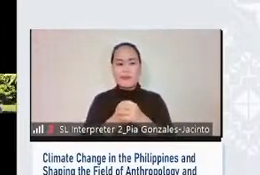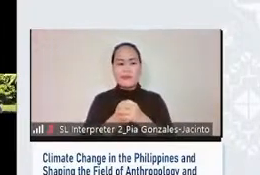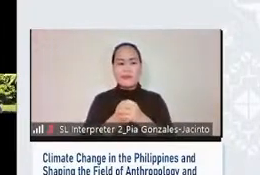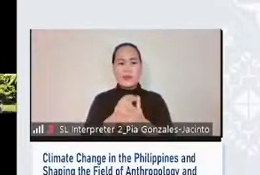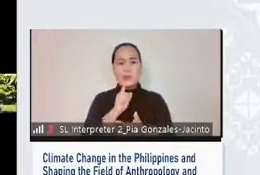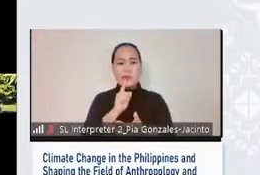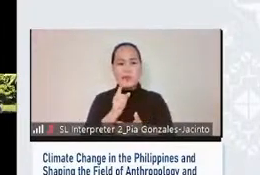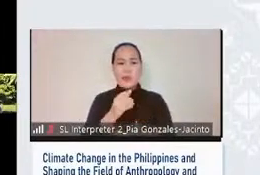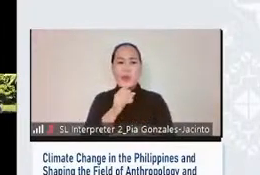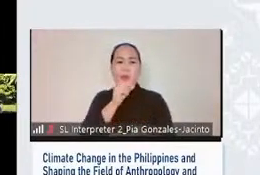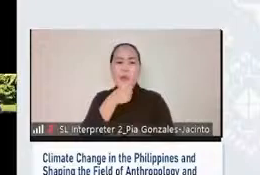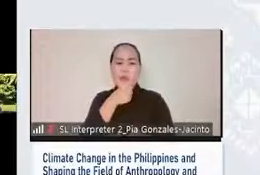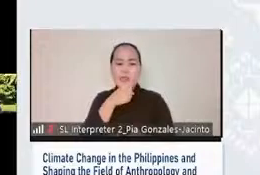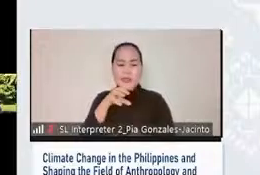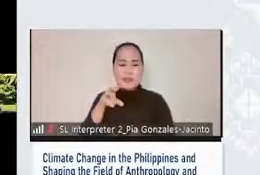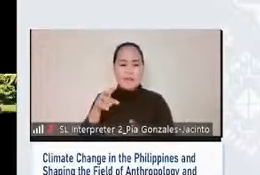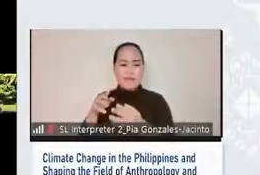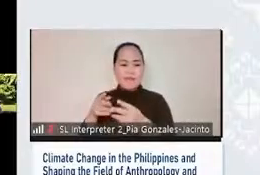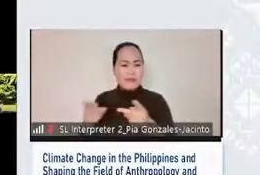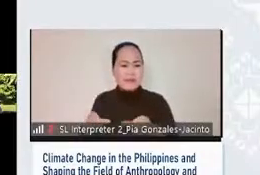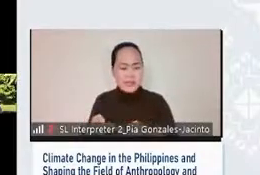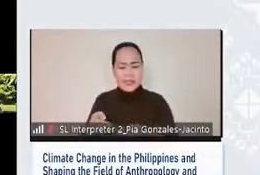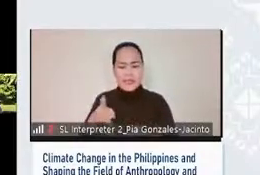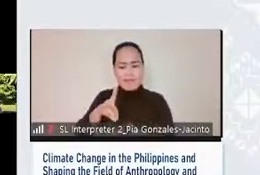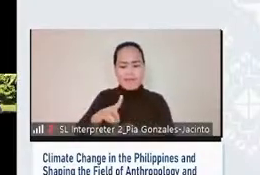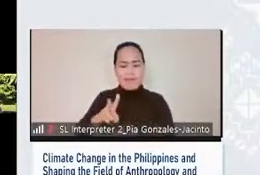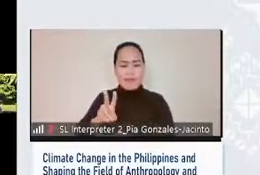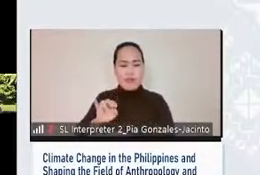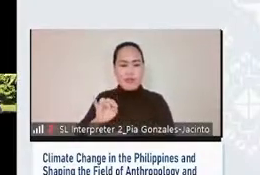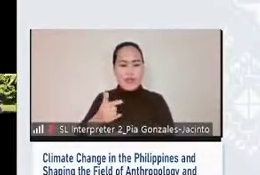town of Vigan on the floodplain of the Abra.